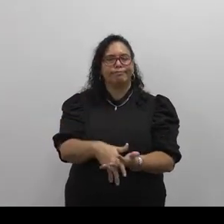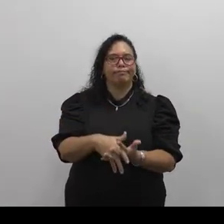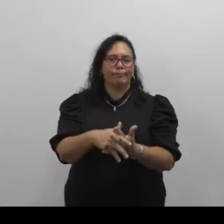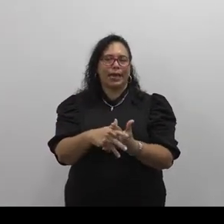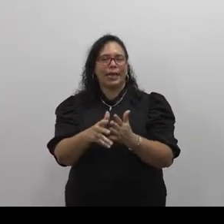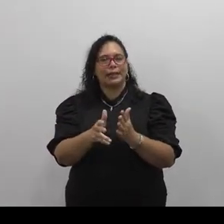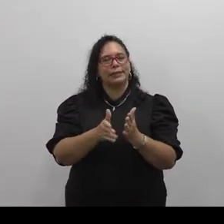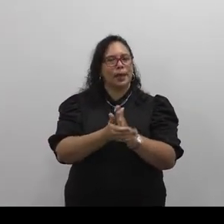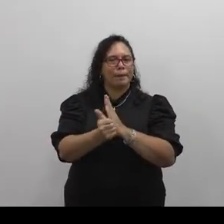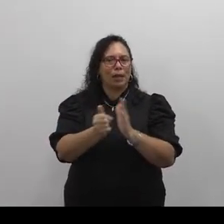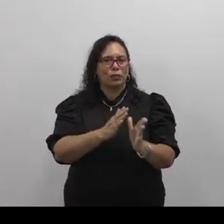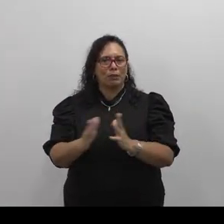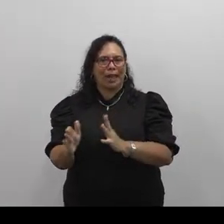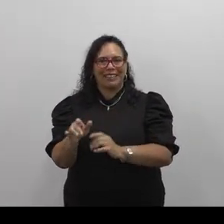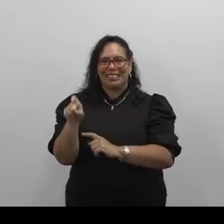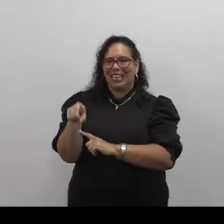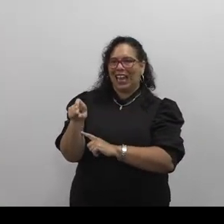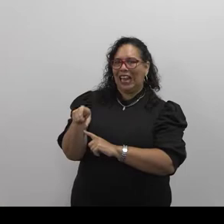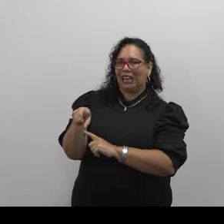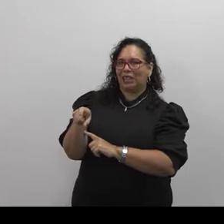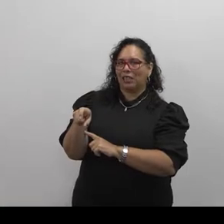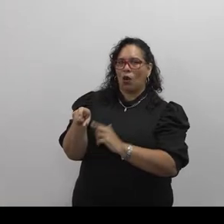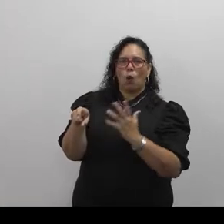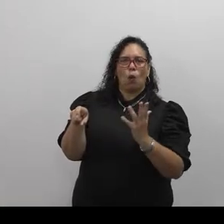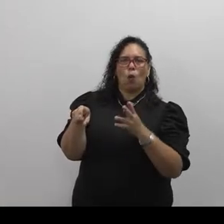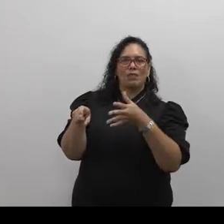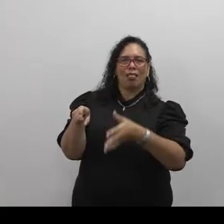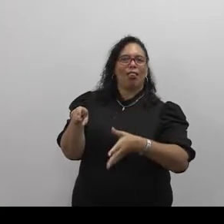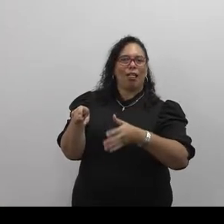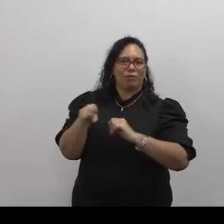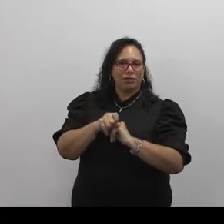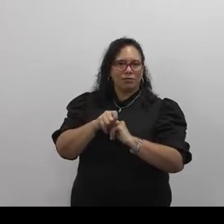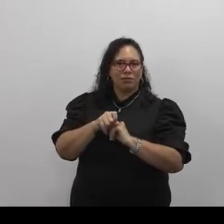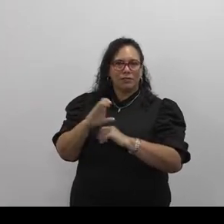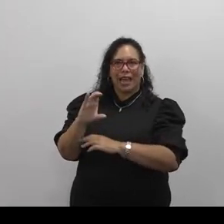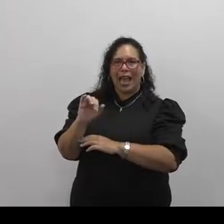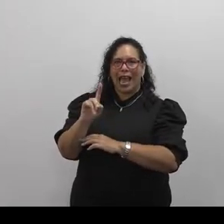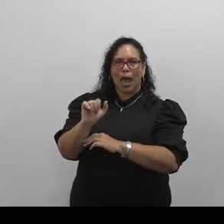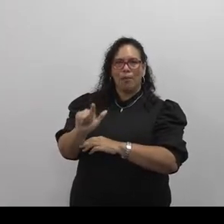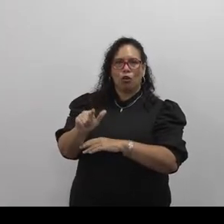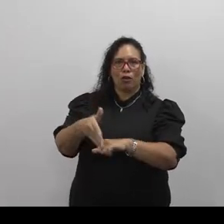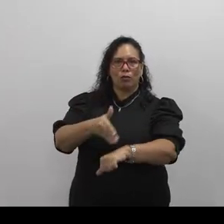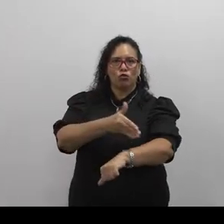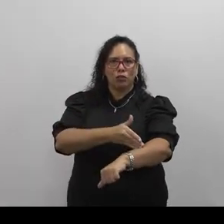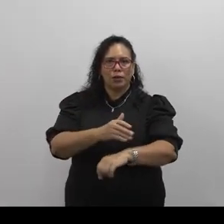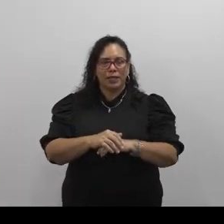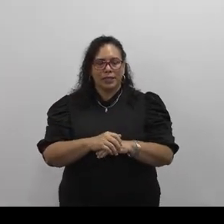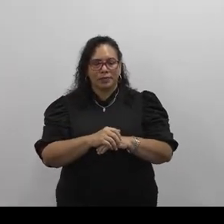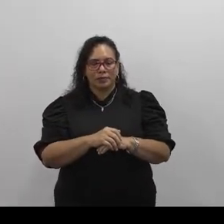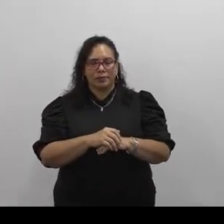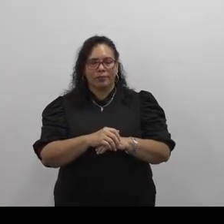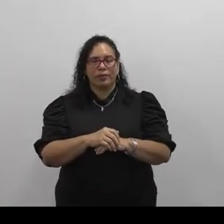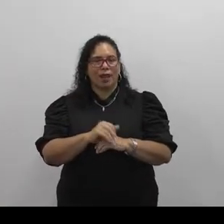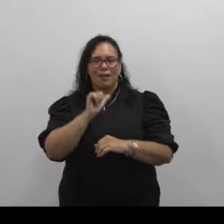the need. So what do we have left to do? What's out there in terms of capital improvements for the district to embark on? And not only addressing the need